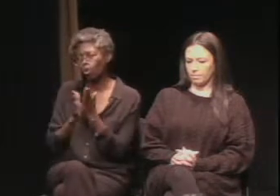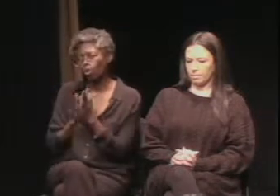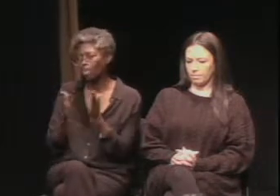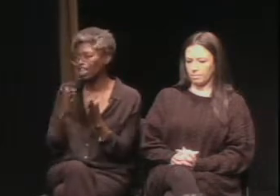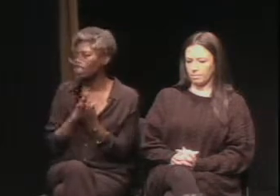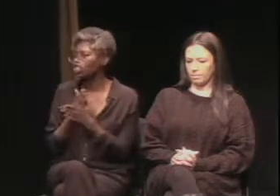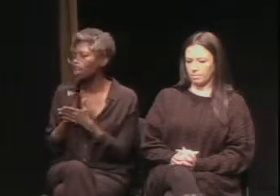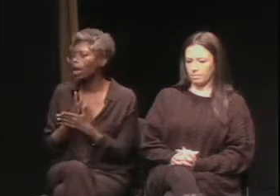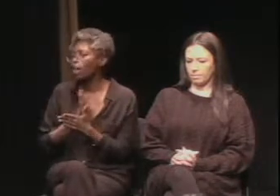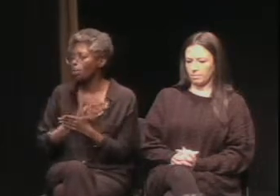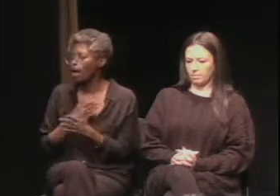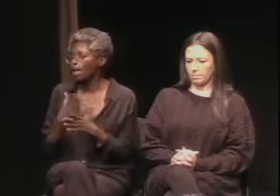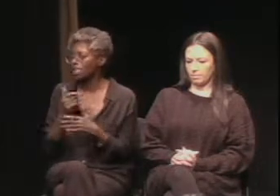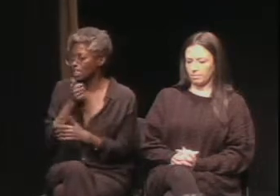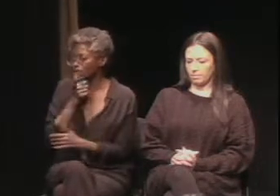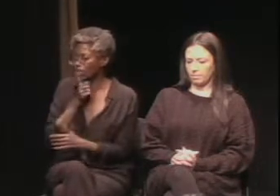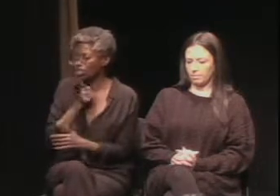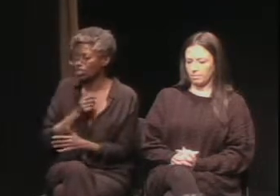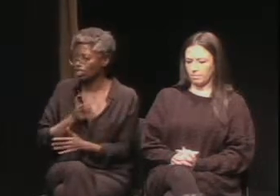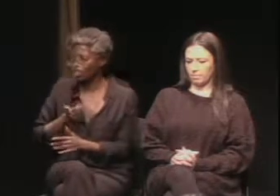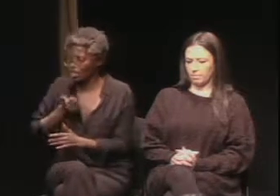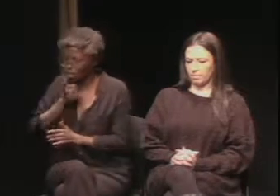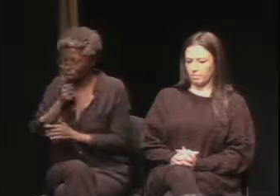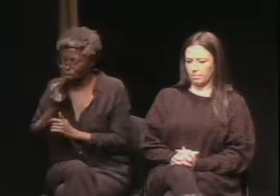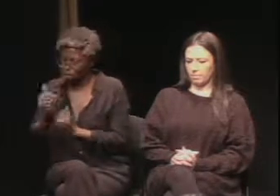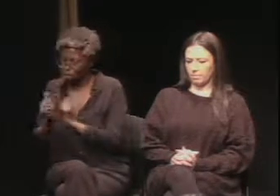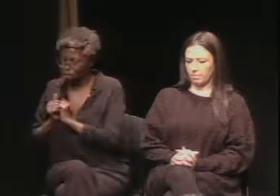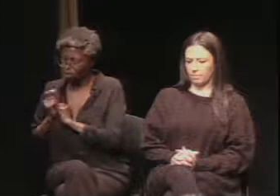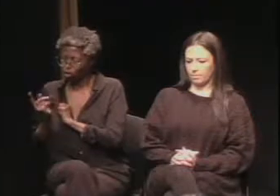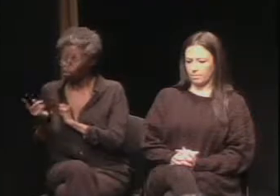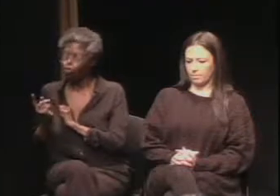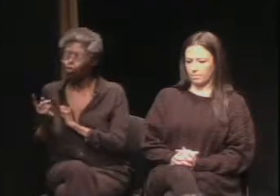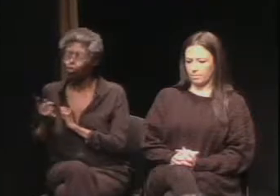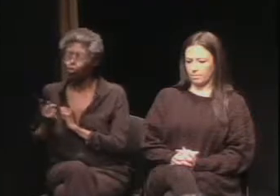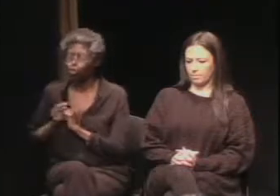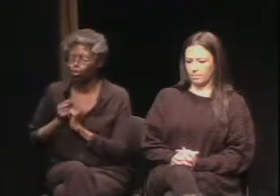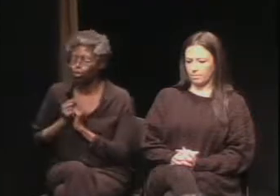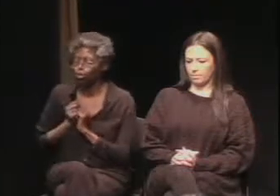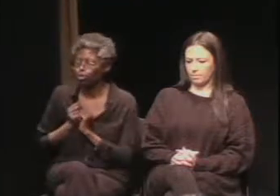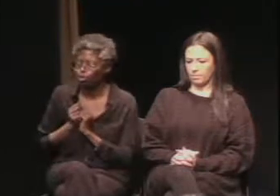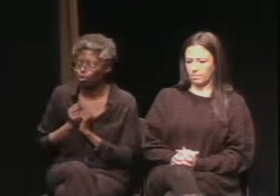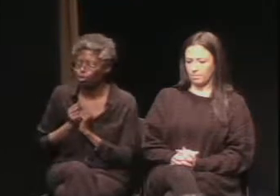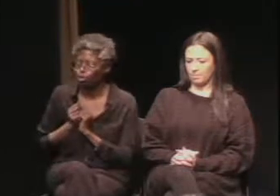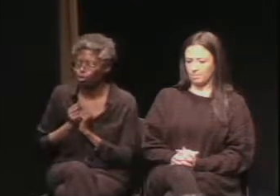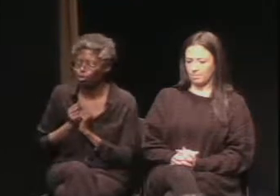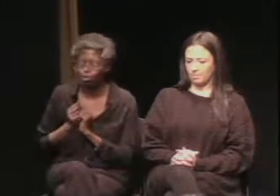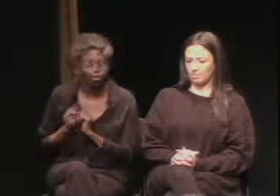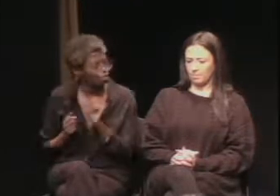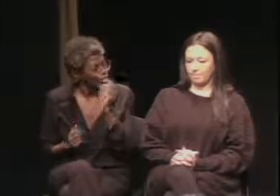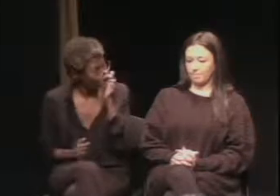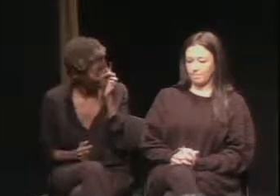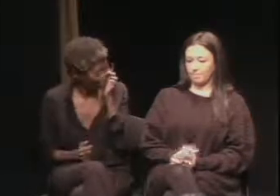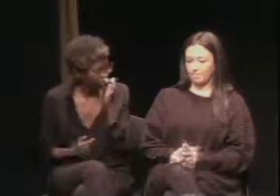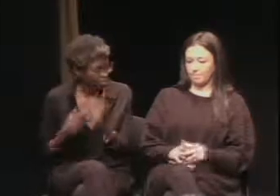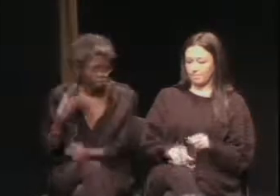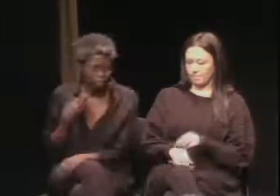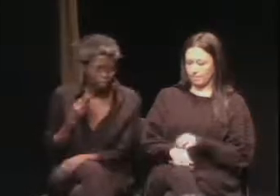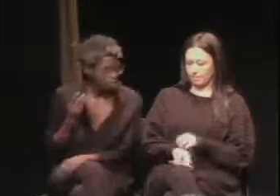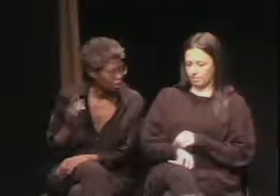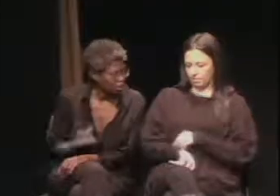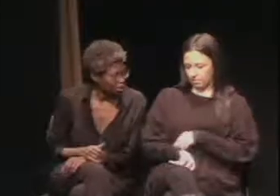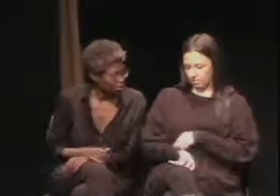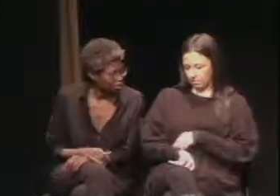She was my confidant. I no longer felt alone. That's beautiful. Thank